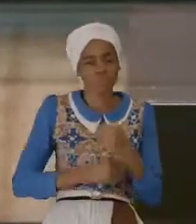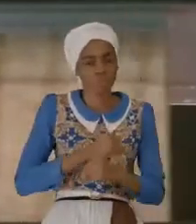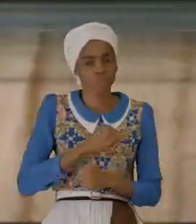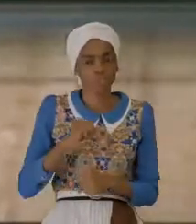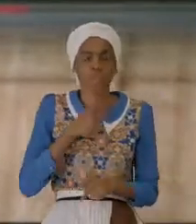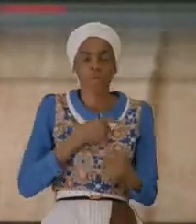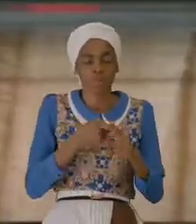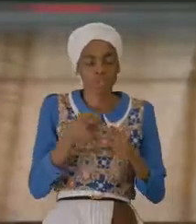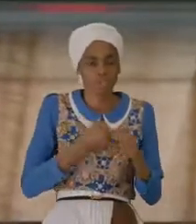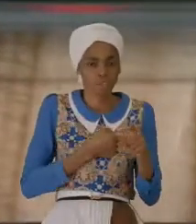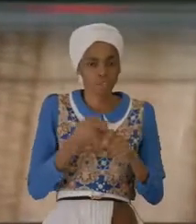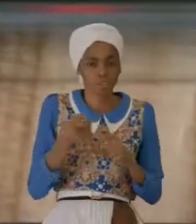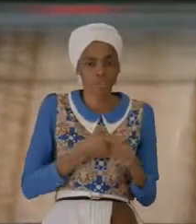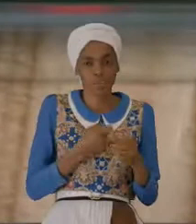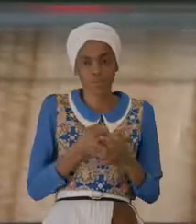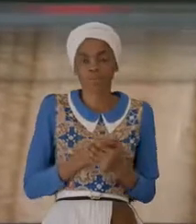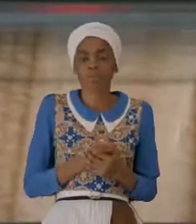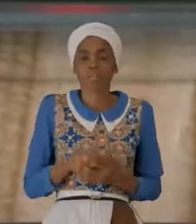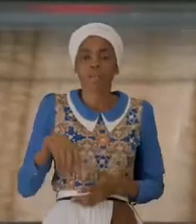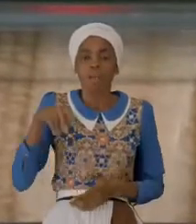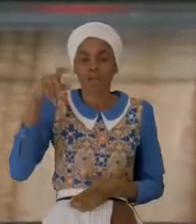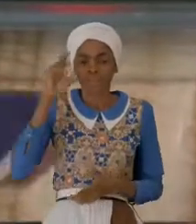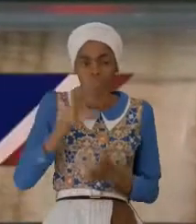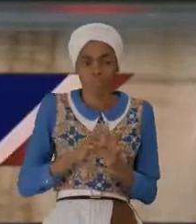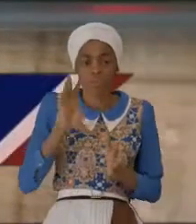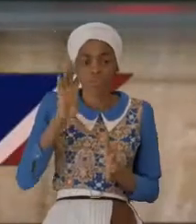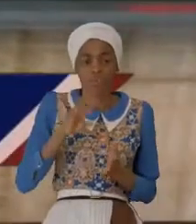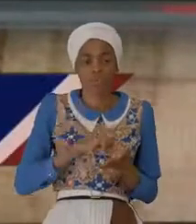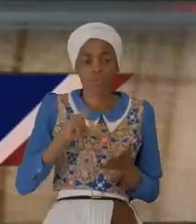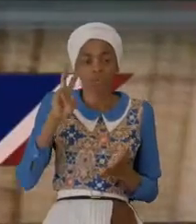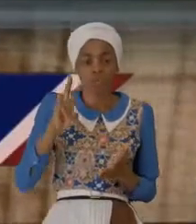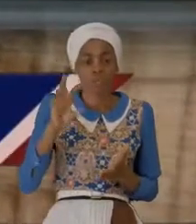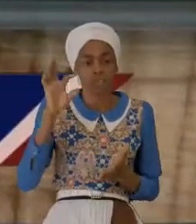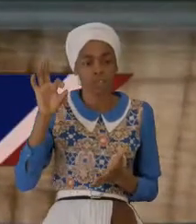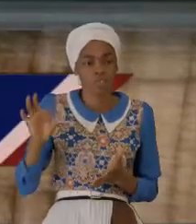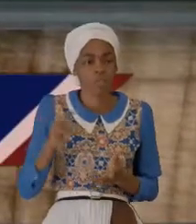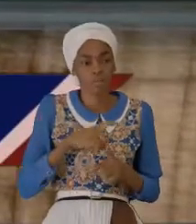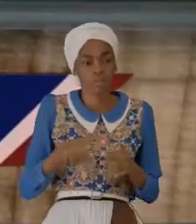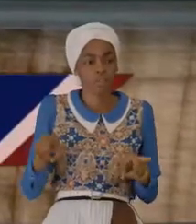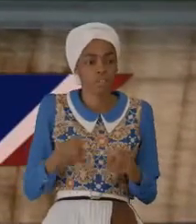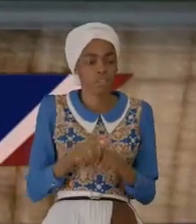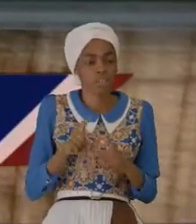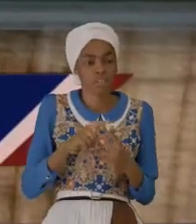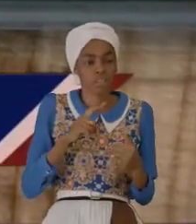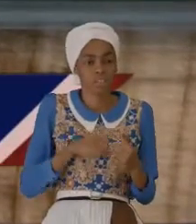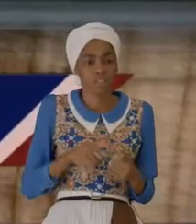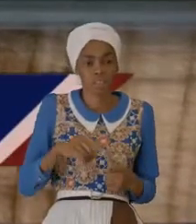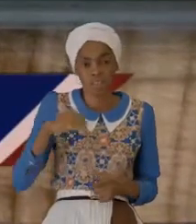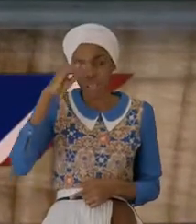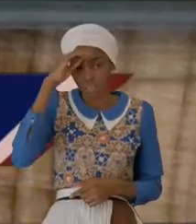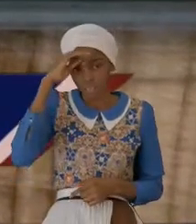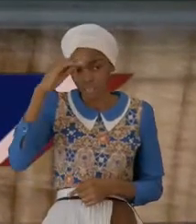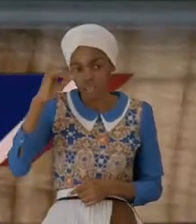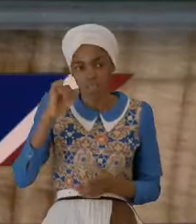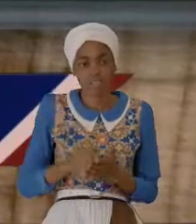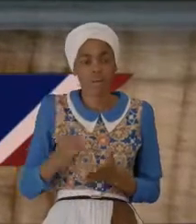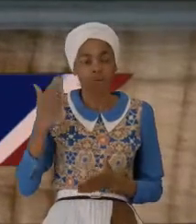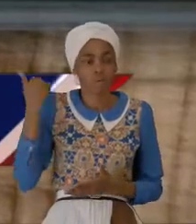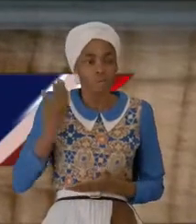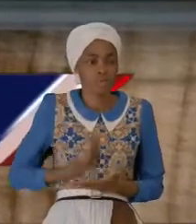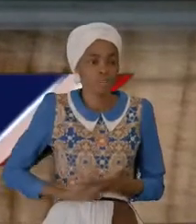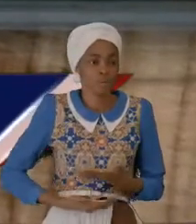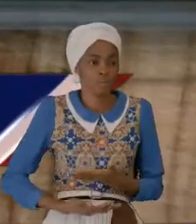29 in chapter 4 verse 29 but as then he that was born